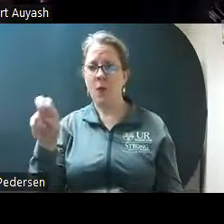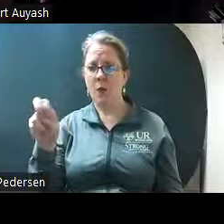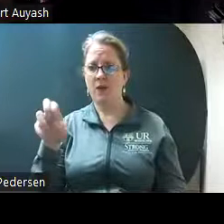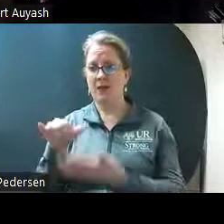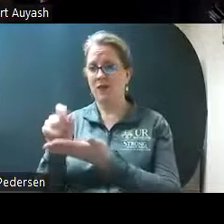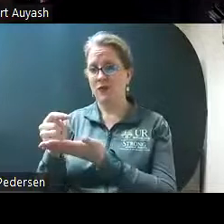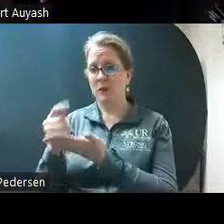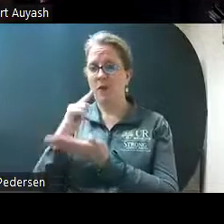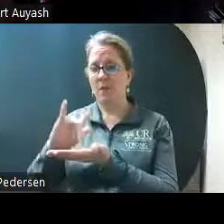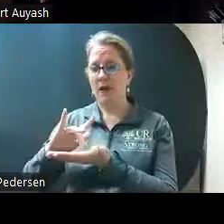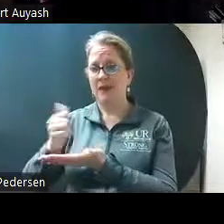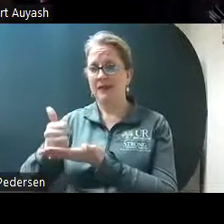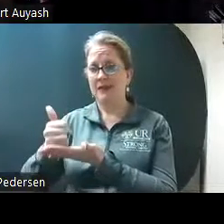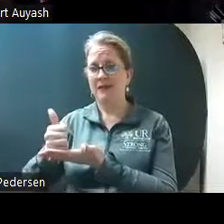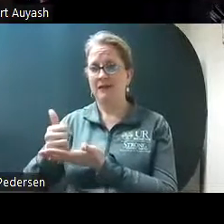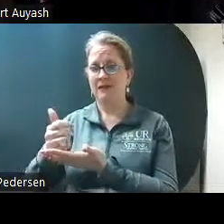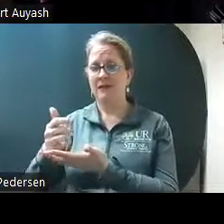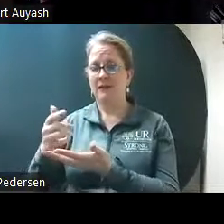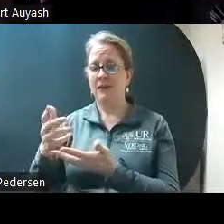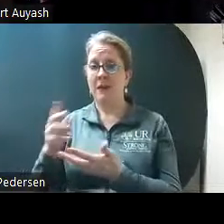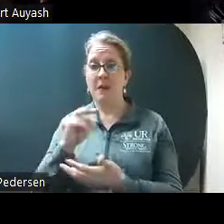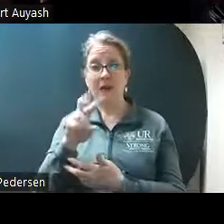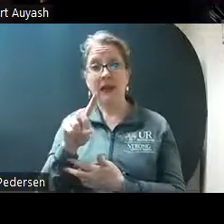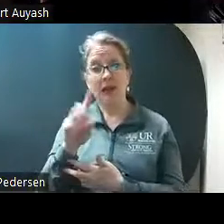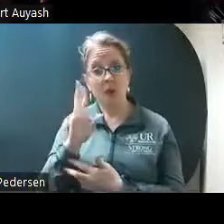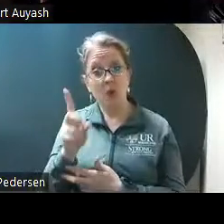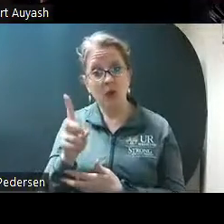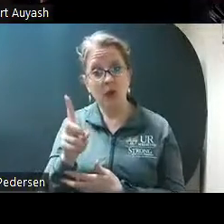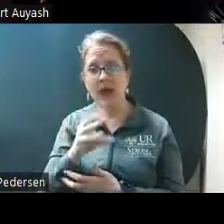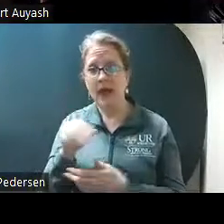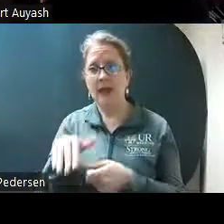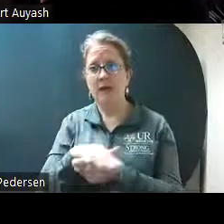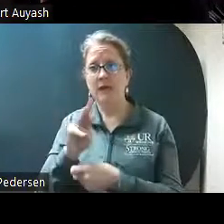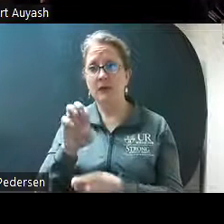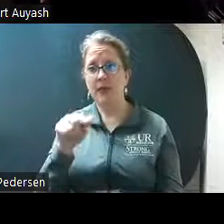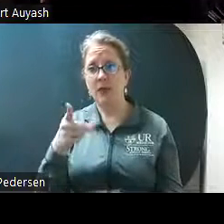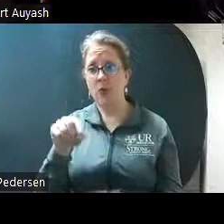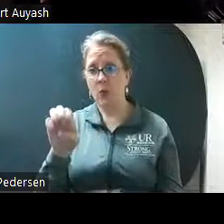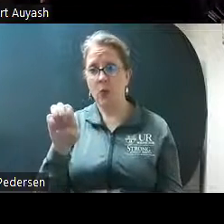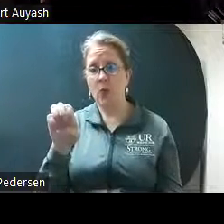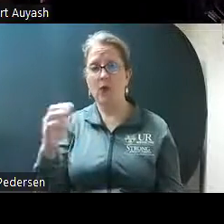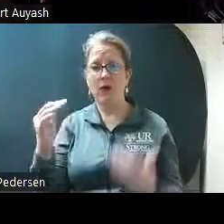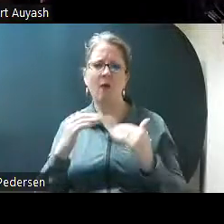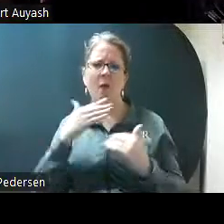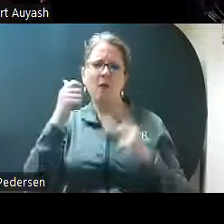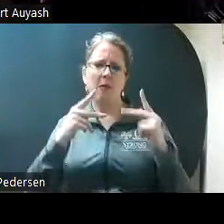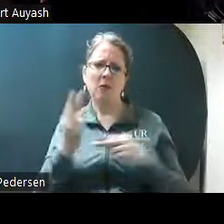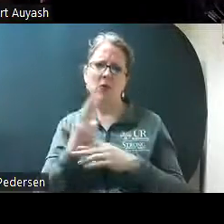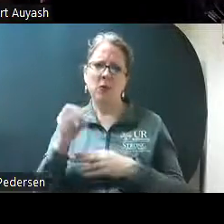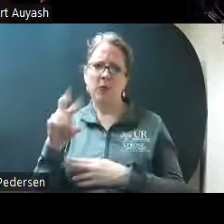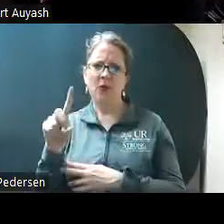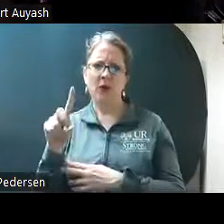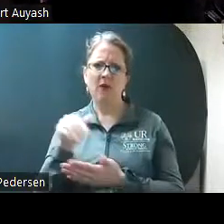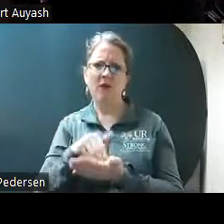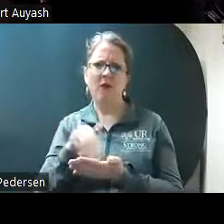used for medically assisted treatment. Medicaid does, and also covers methadone. Older people who use opioids